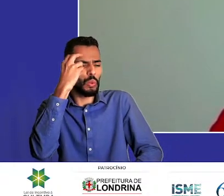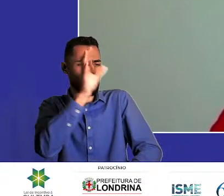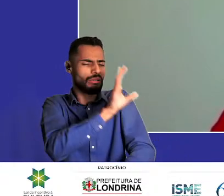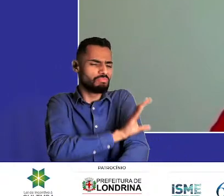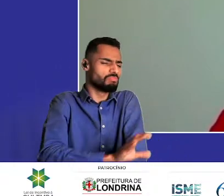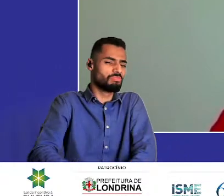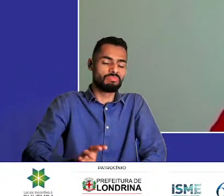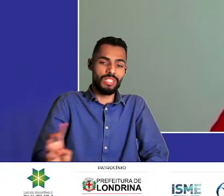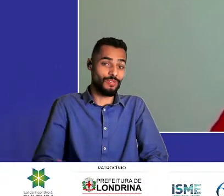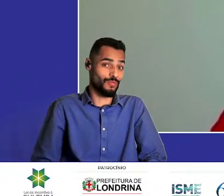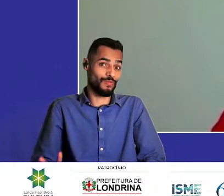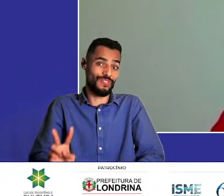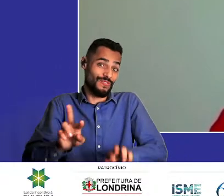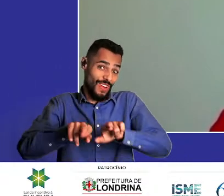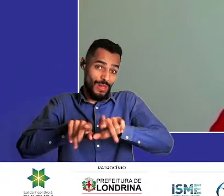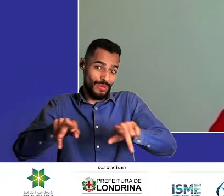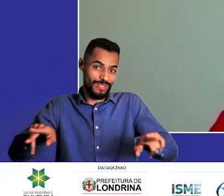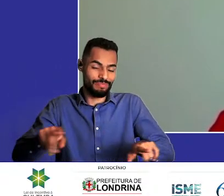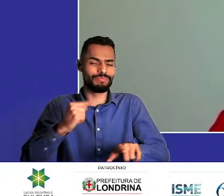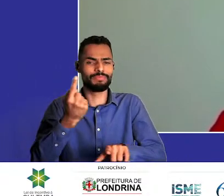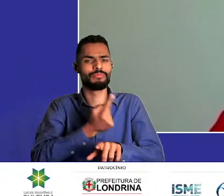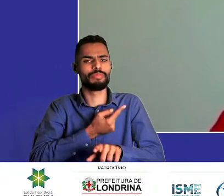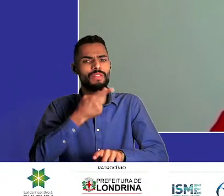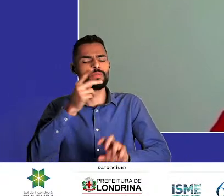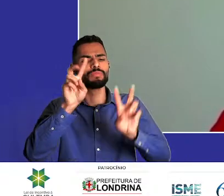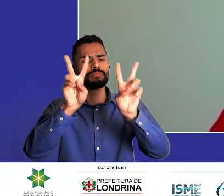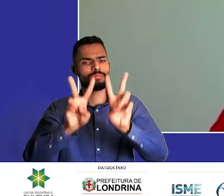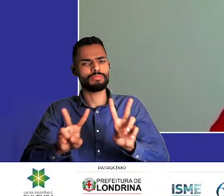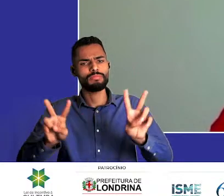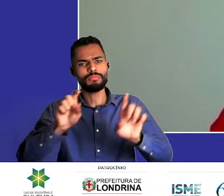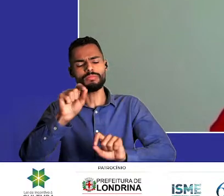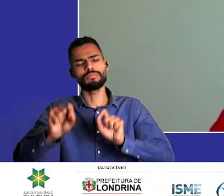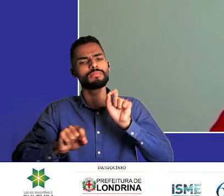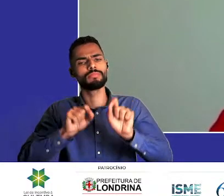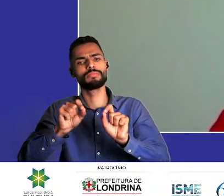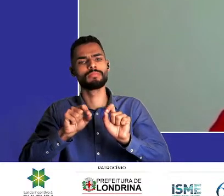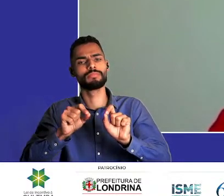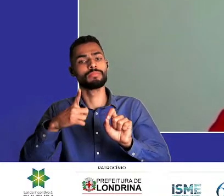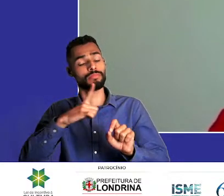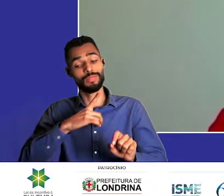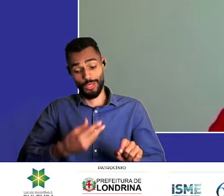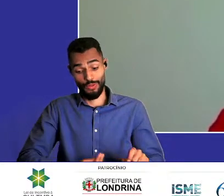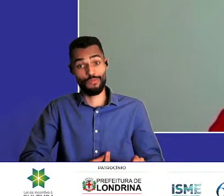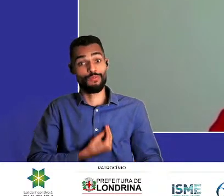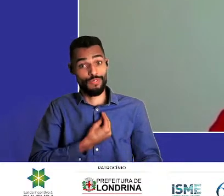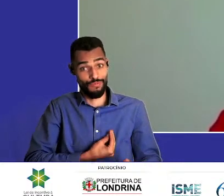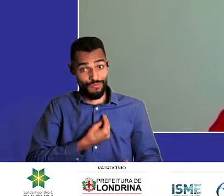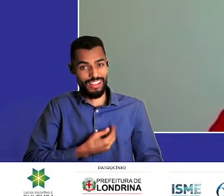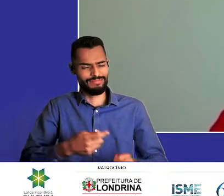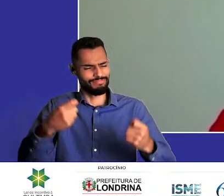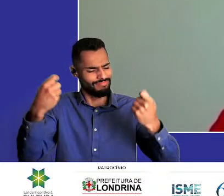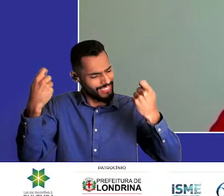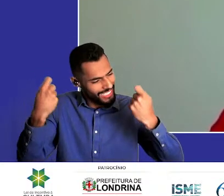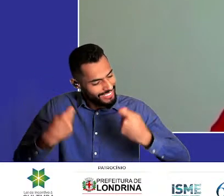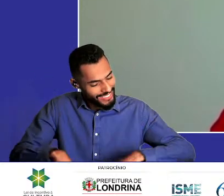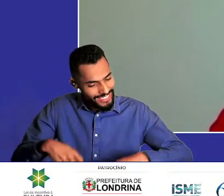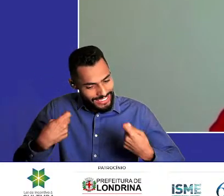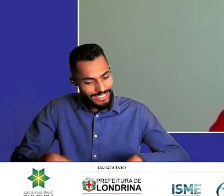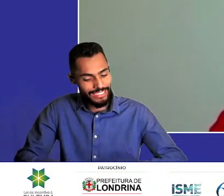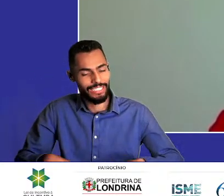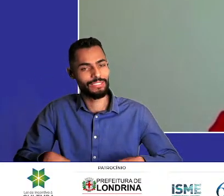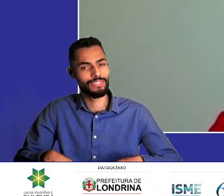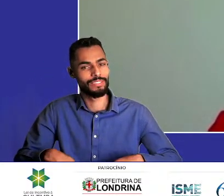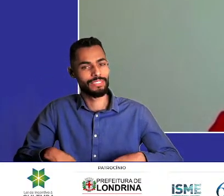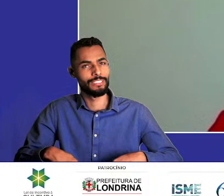are talking about survival, the necessity of nurturing it,